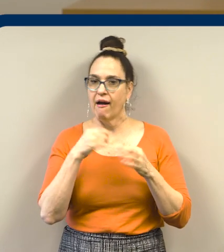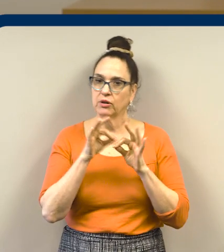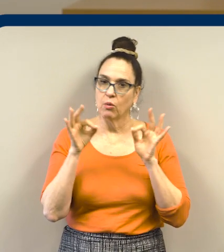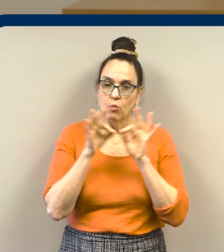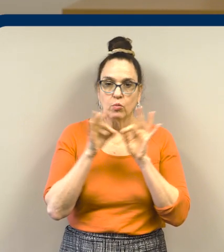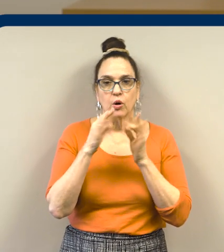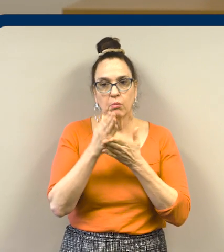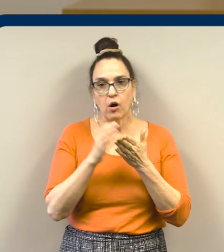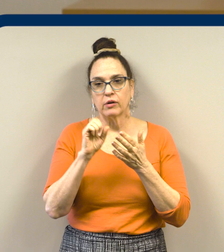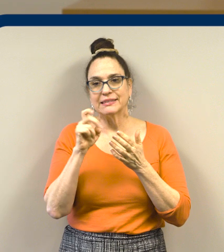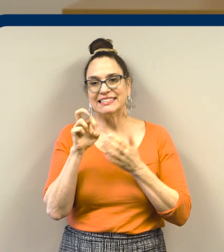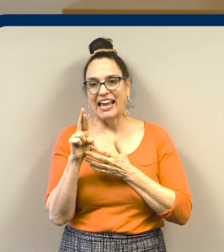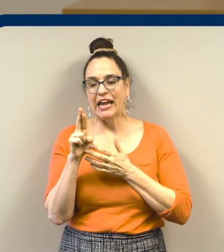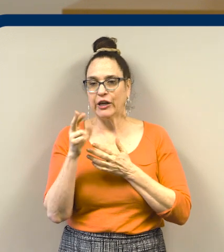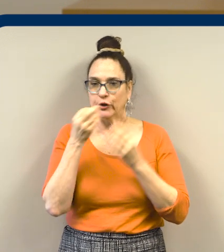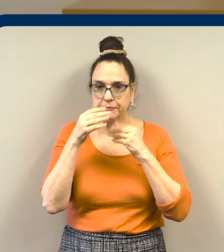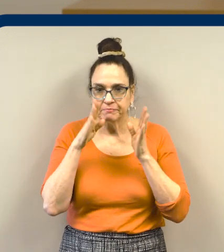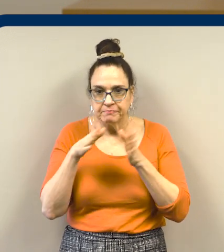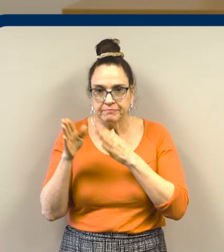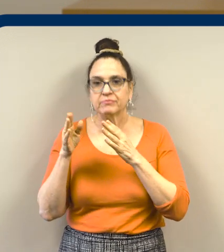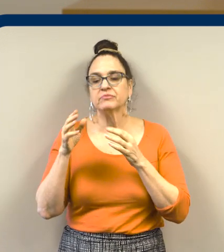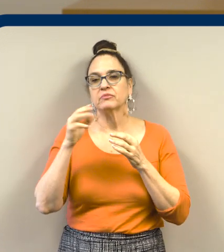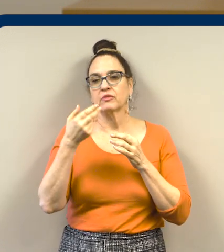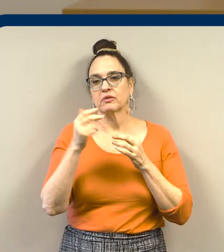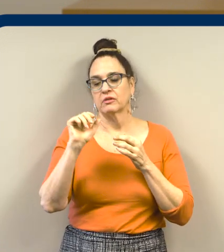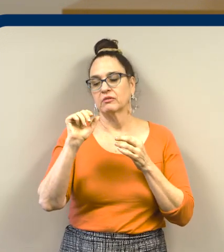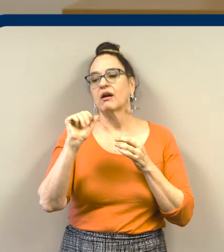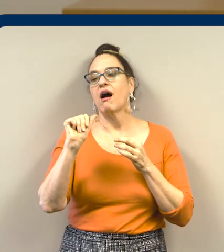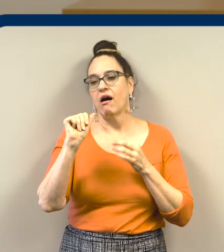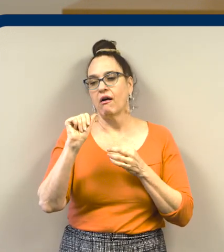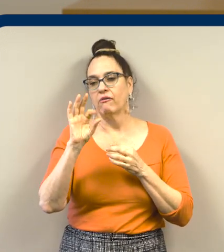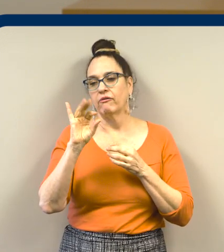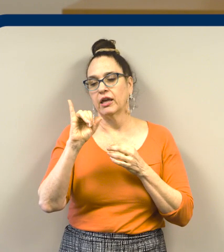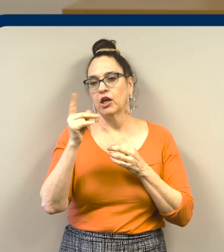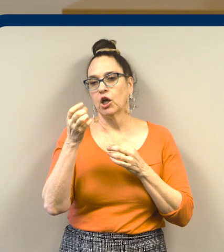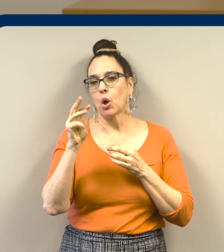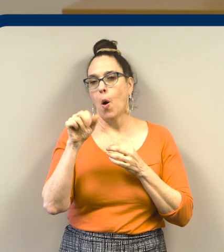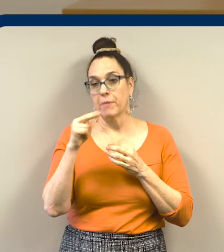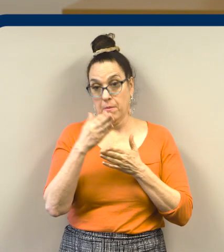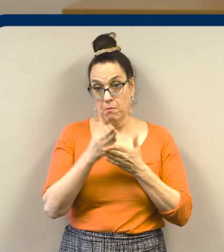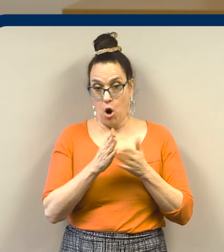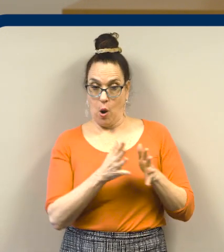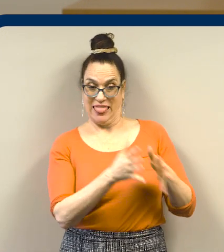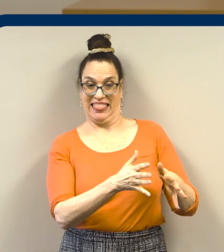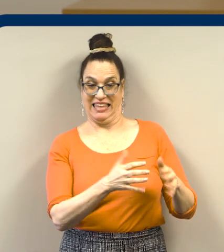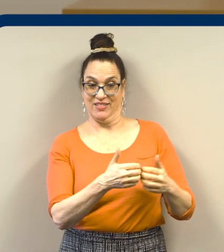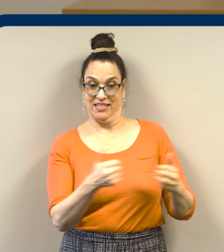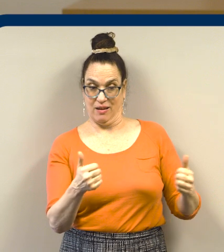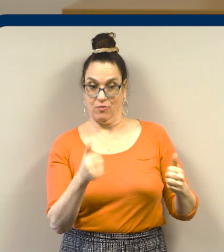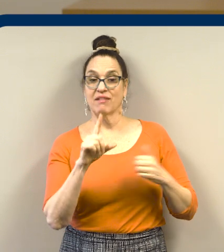the afikoman. During the Seder, the middle matzah is broken into 2, and part of it